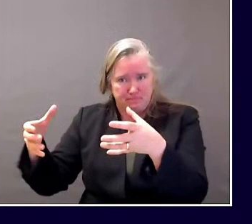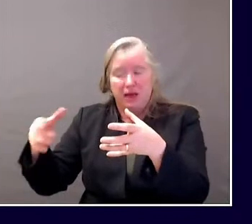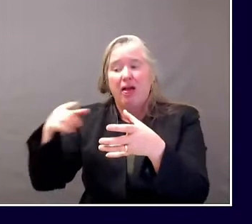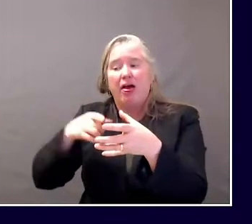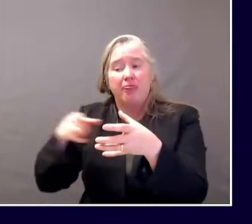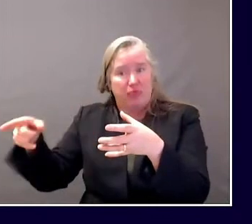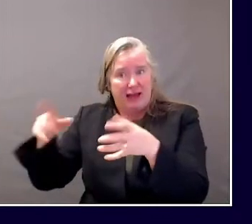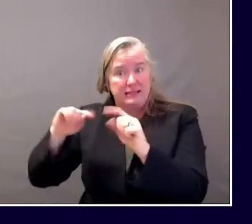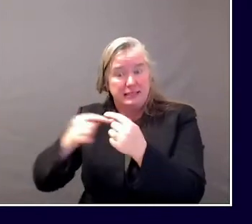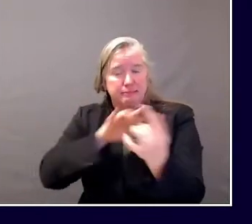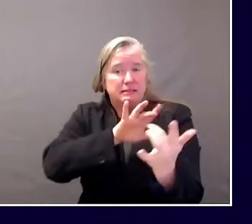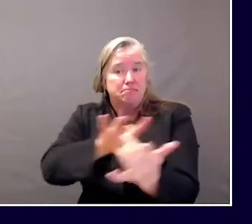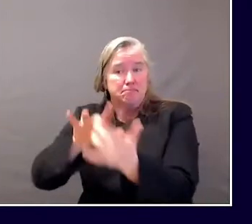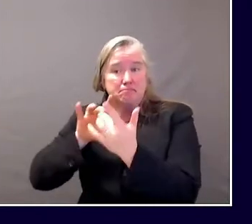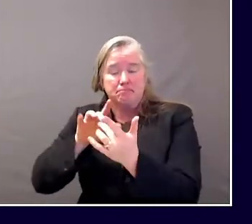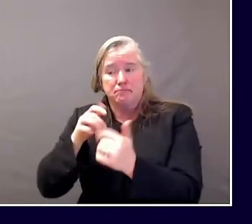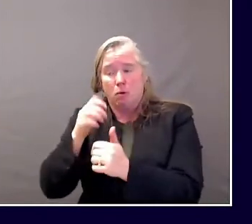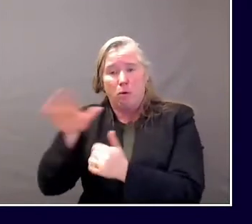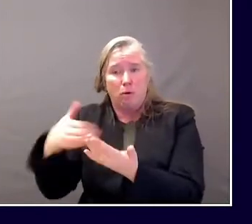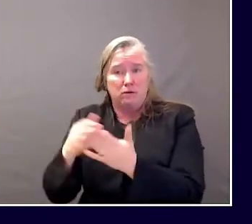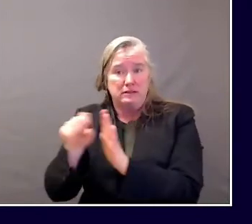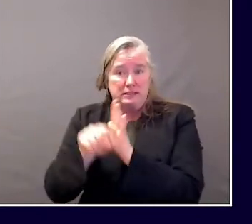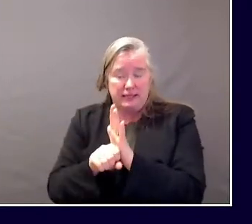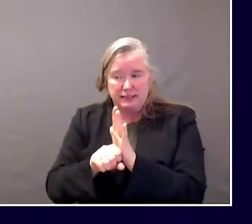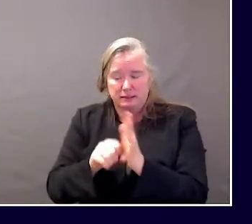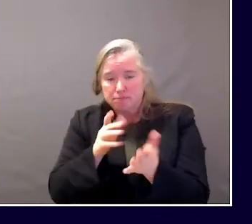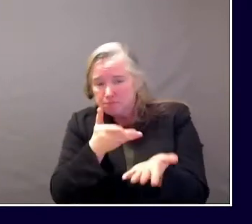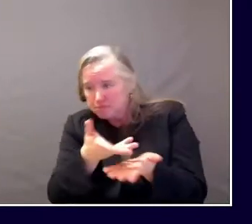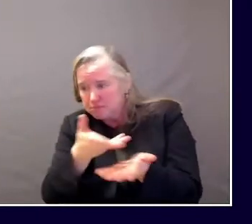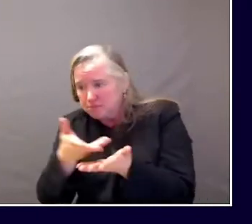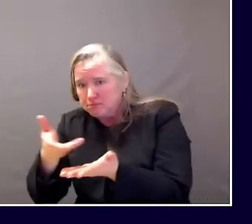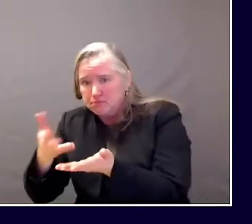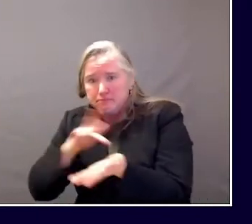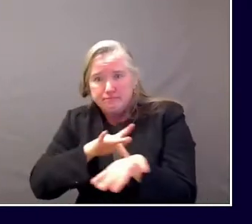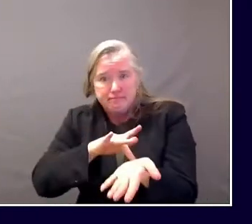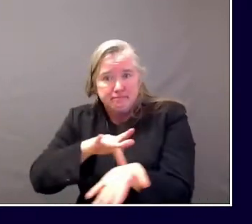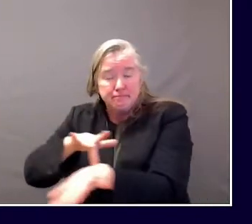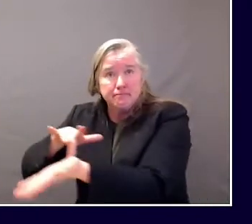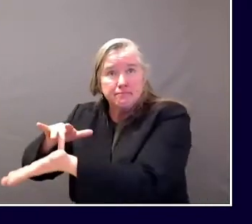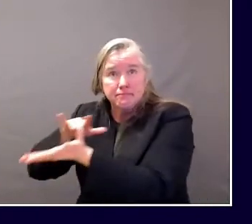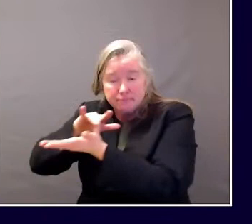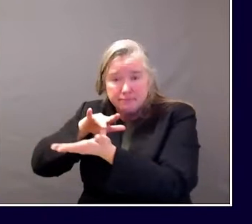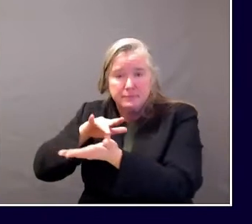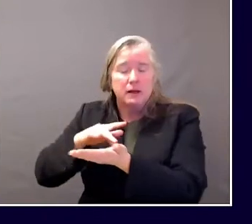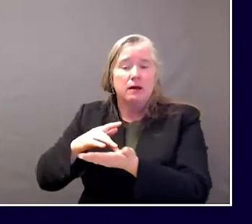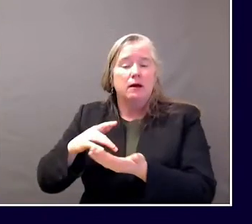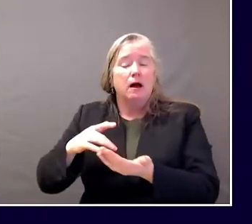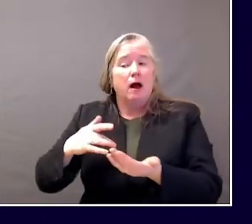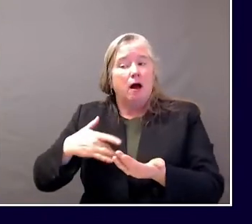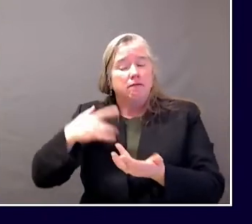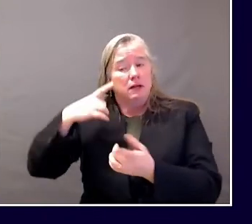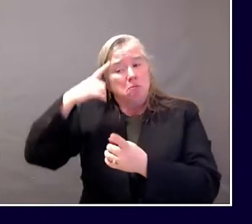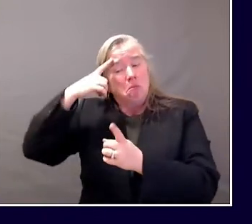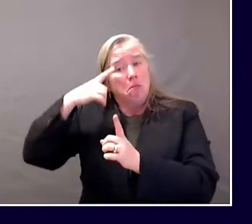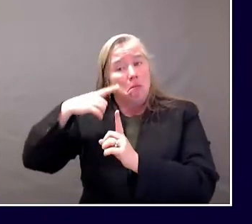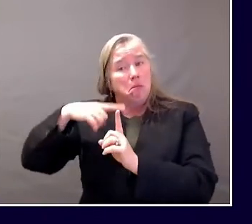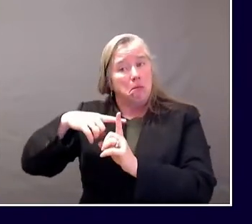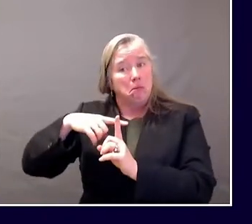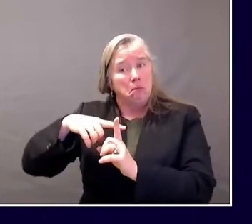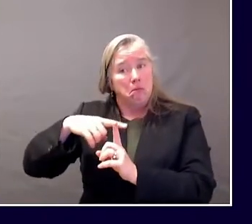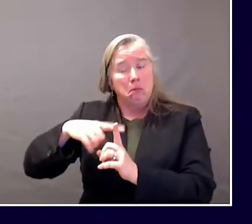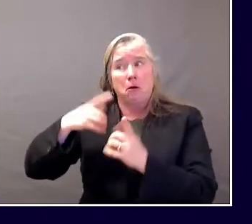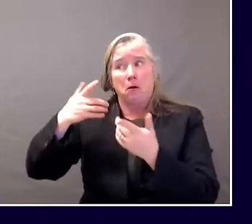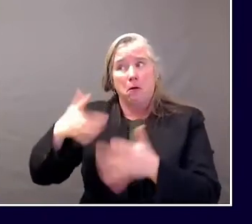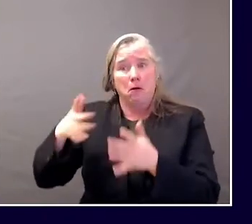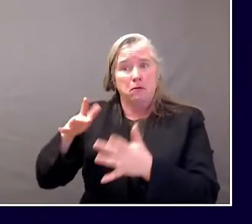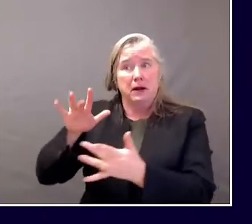information to help them in their planning. And at least I am encouraged by the engagement that we've had